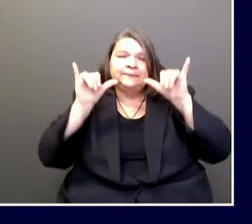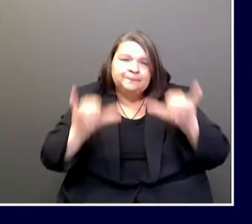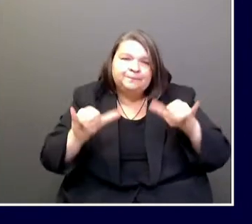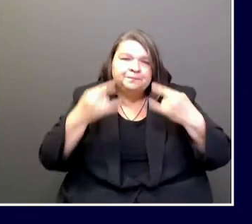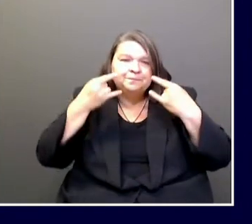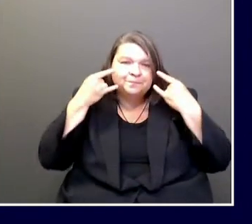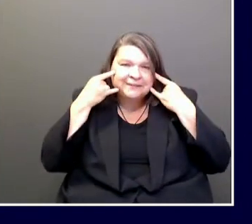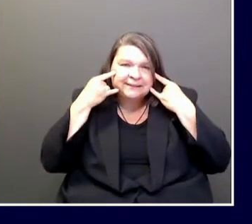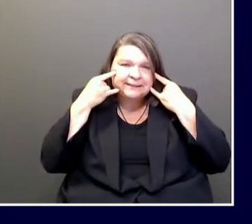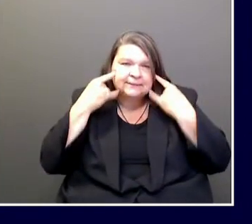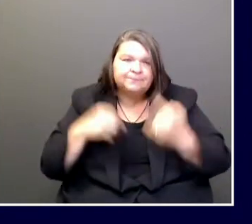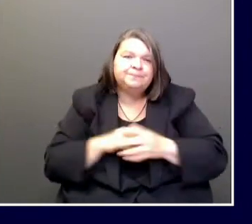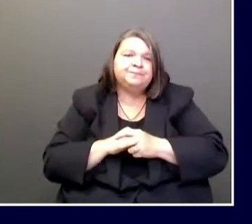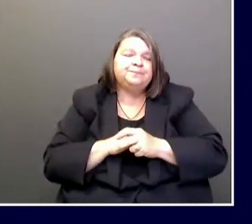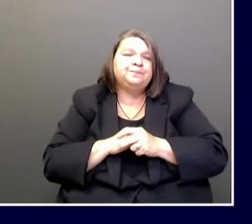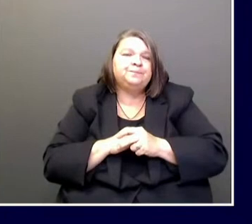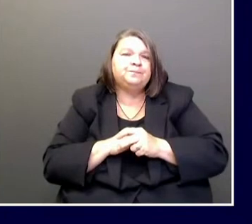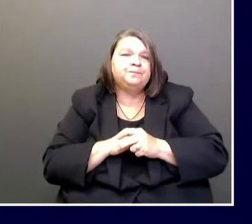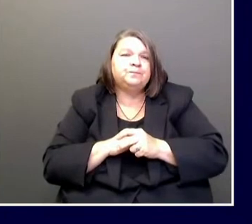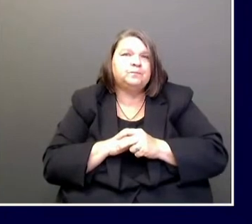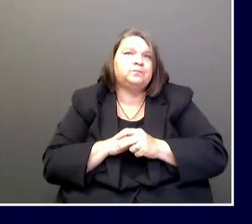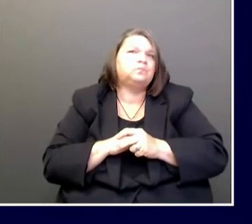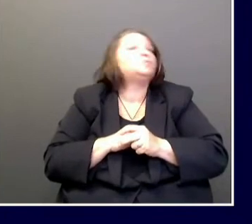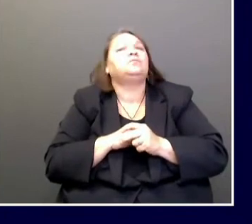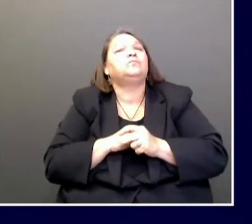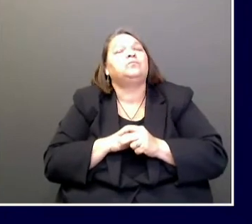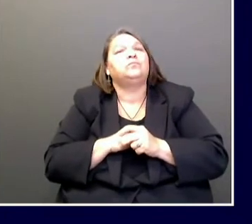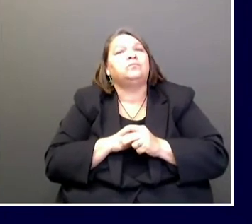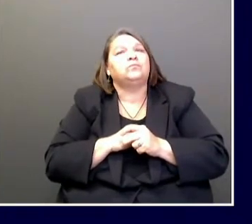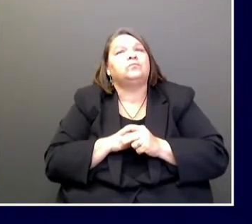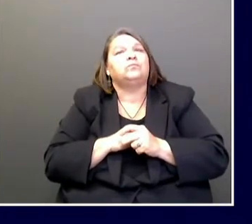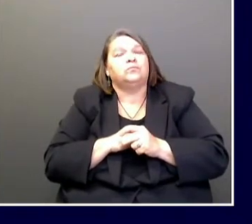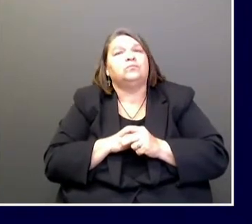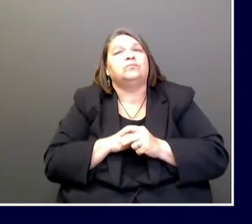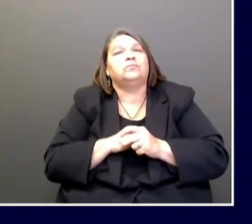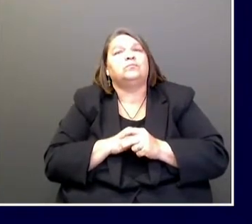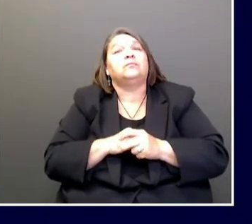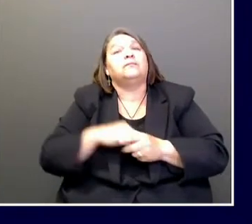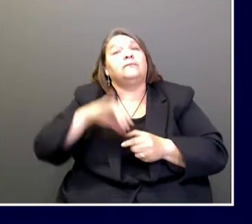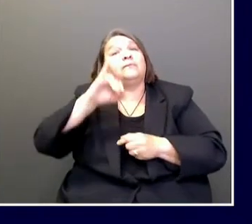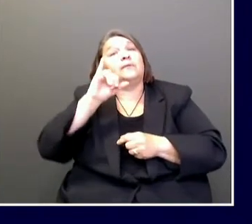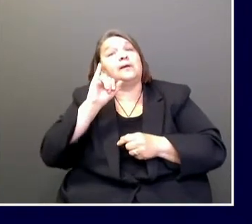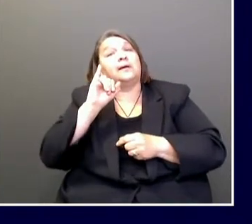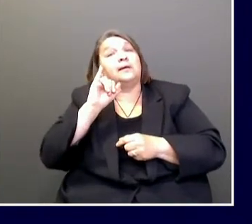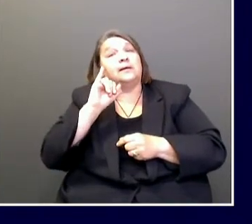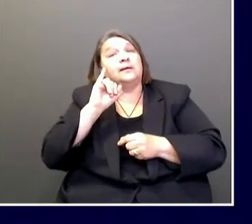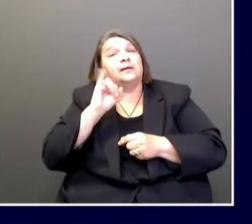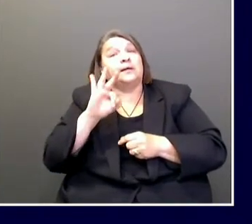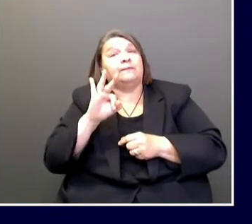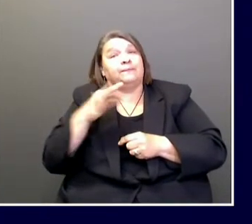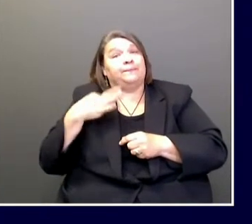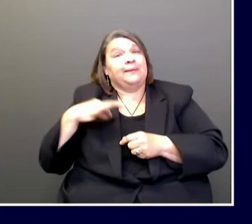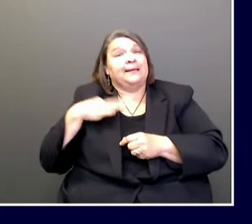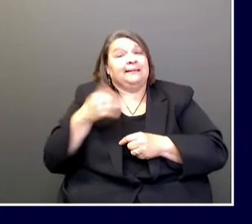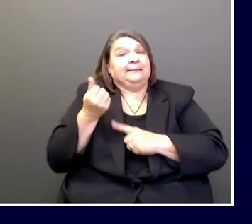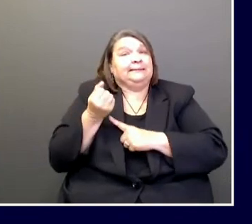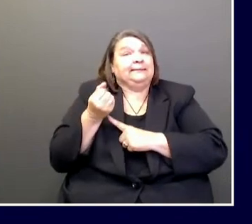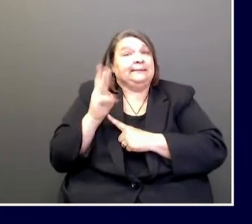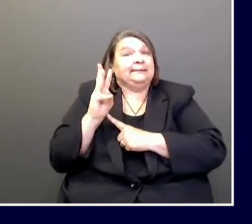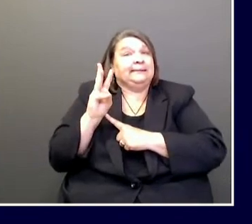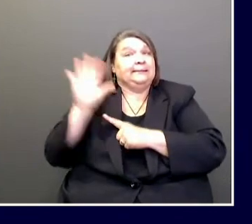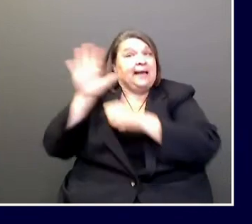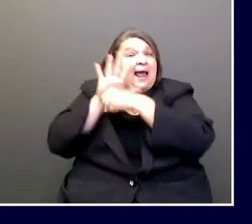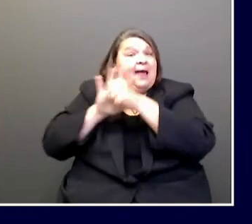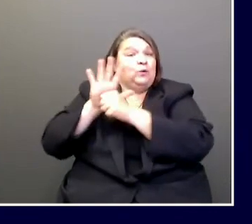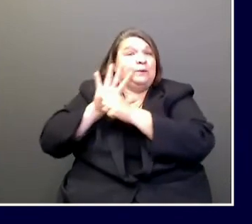virus looks like. On top of that, if you live in 14 of Maine's 16